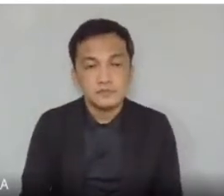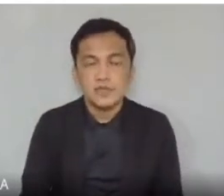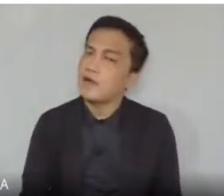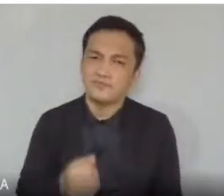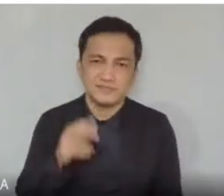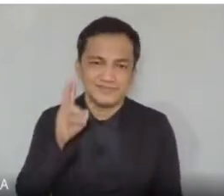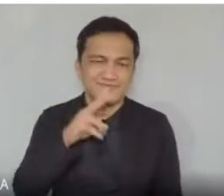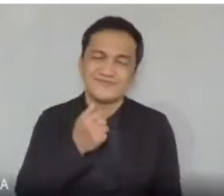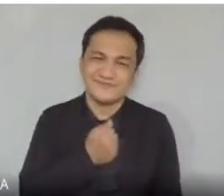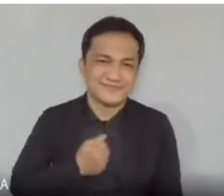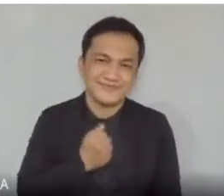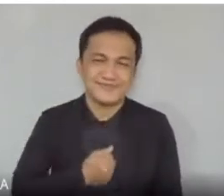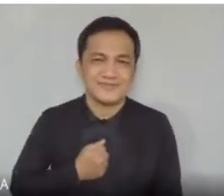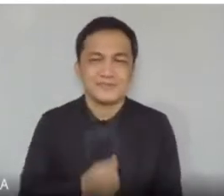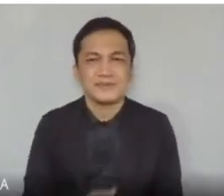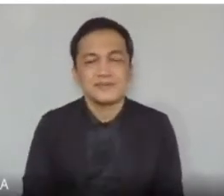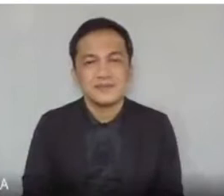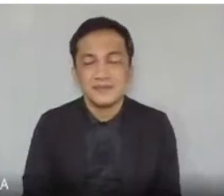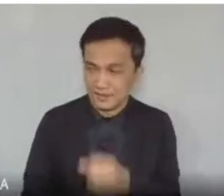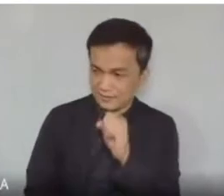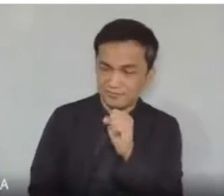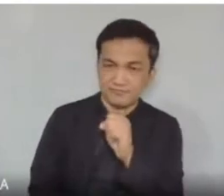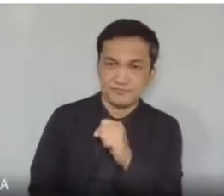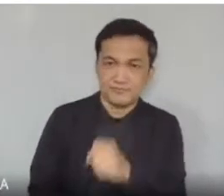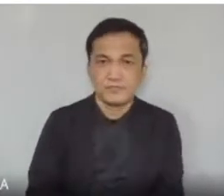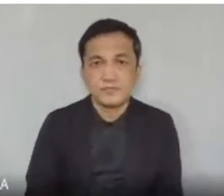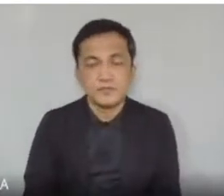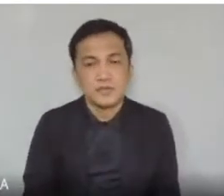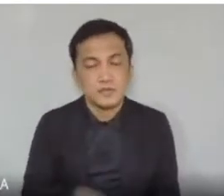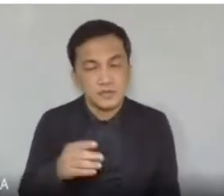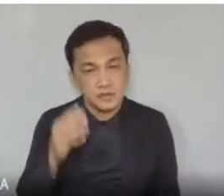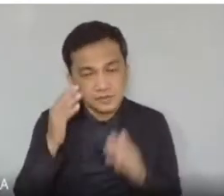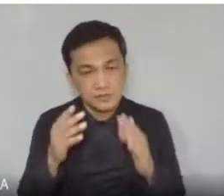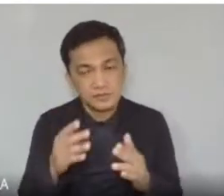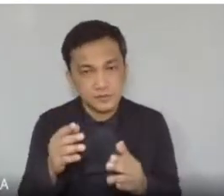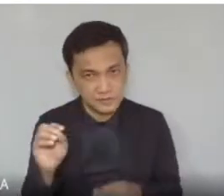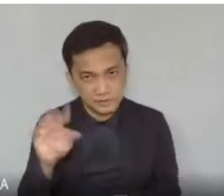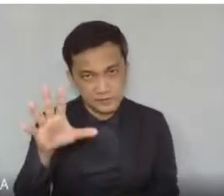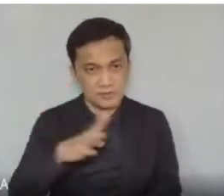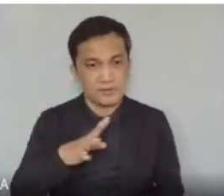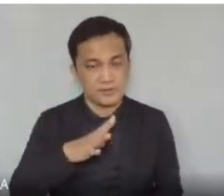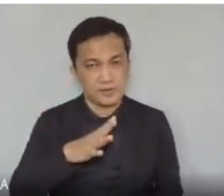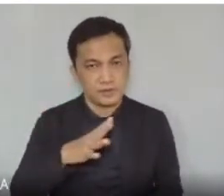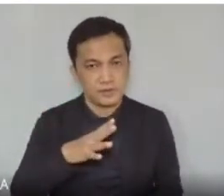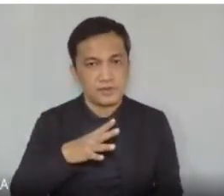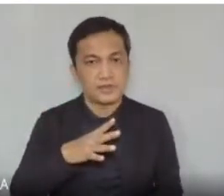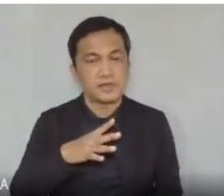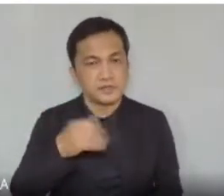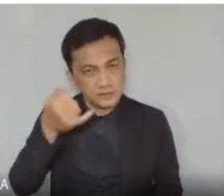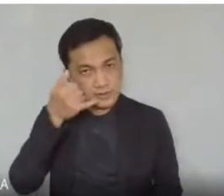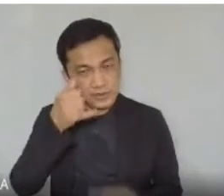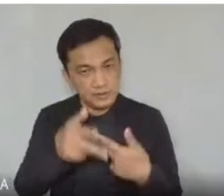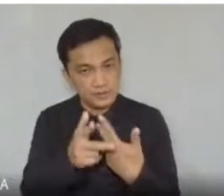Uh, as a response to the COVID-19 pandemic, several public health measures were